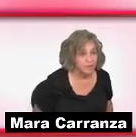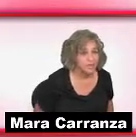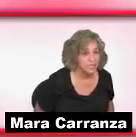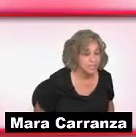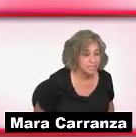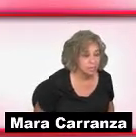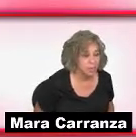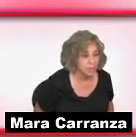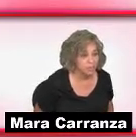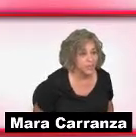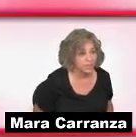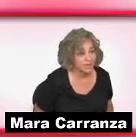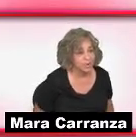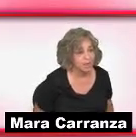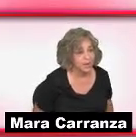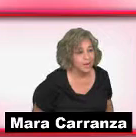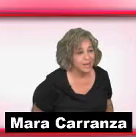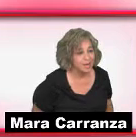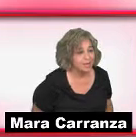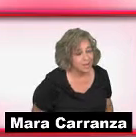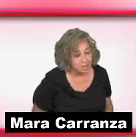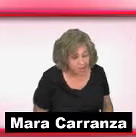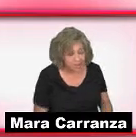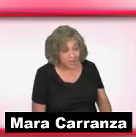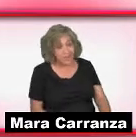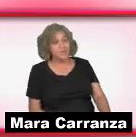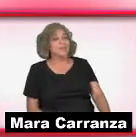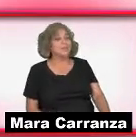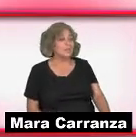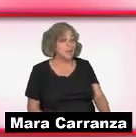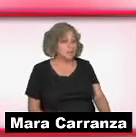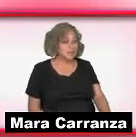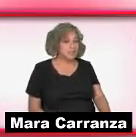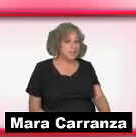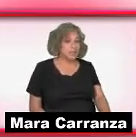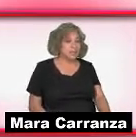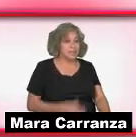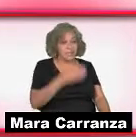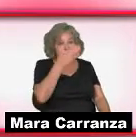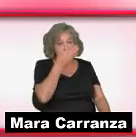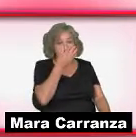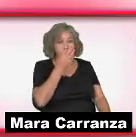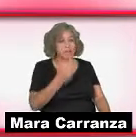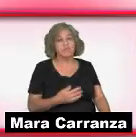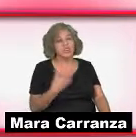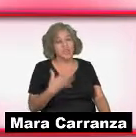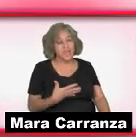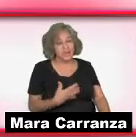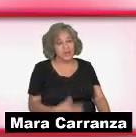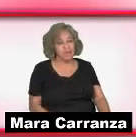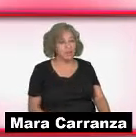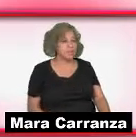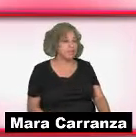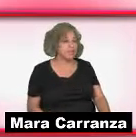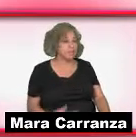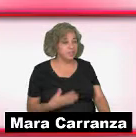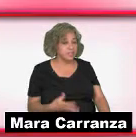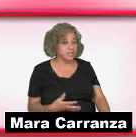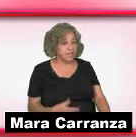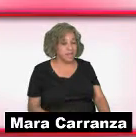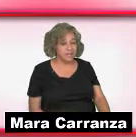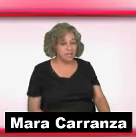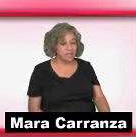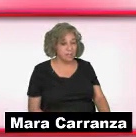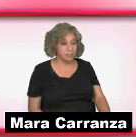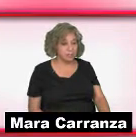I want to do one of his as well, but not right now. But anyway, so that was Sin Censura, and I'm sure they had another one that followed because